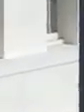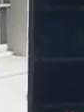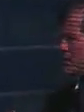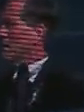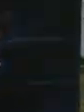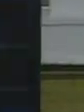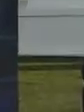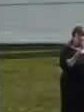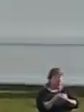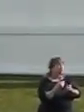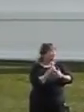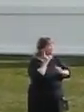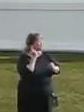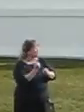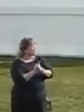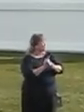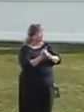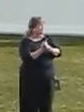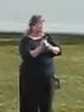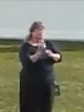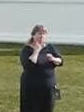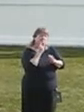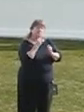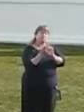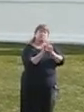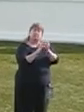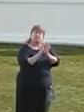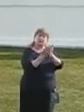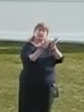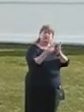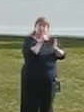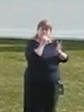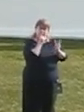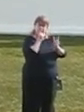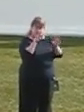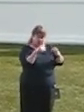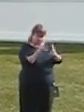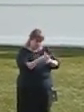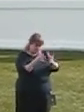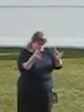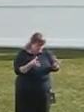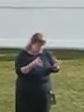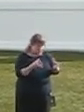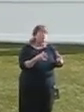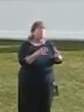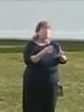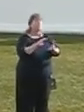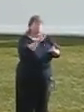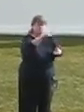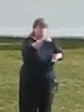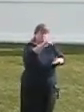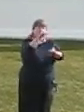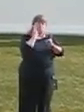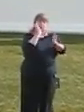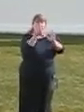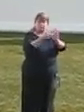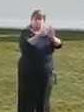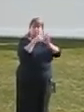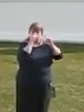and rightly so. For the Scriptures say, to whom much is given, much will be